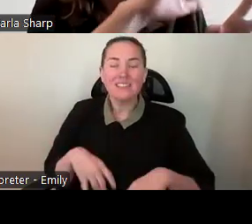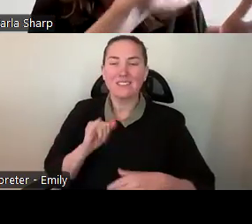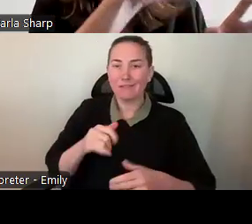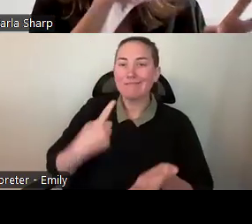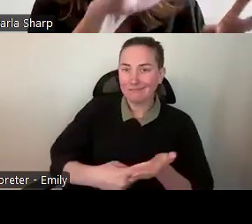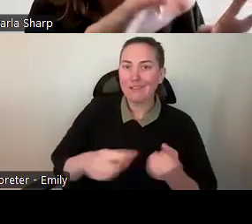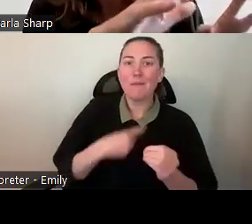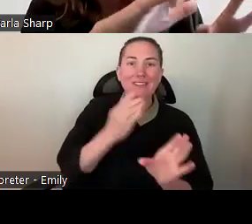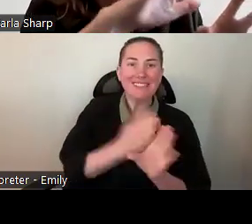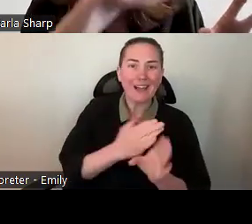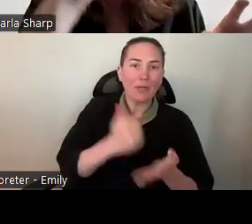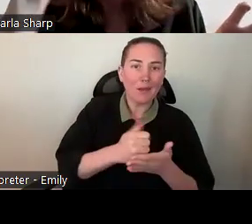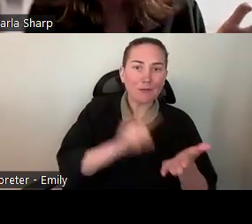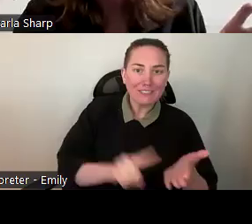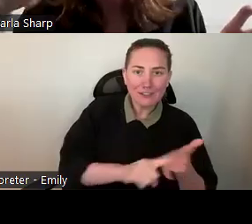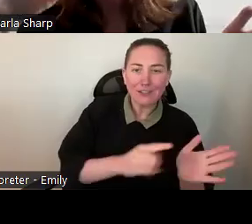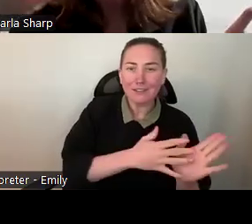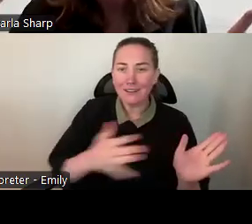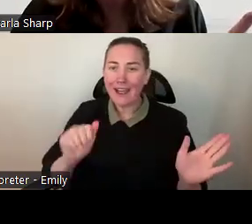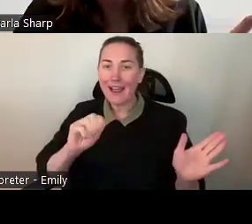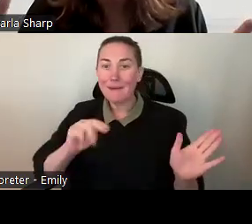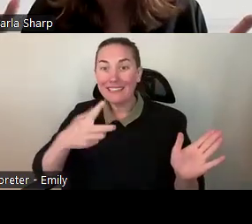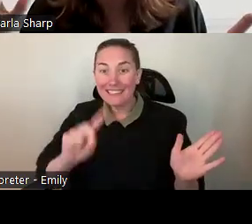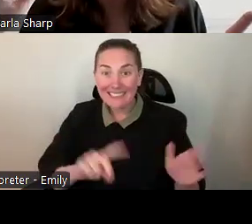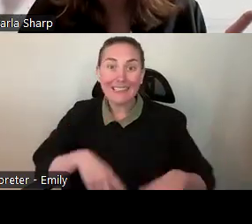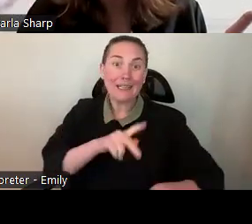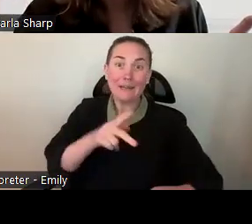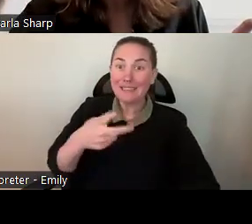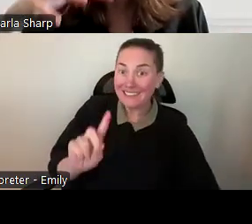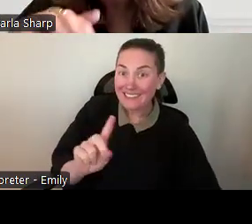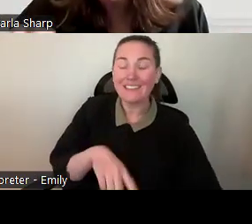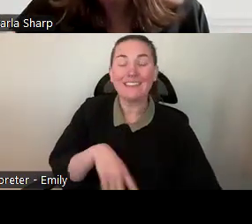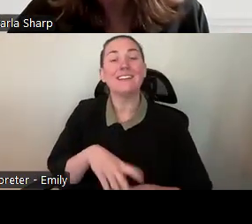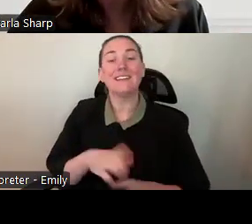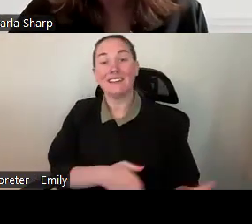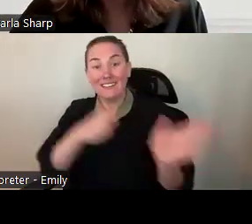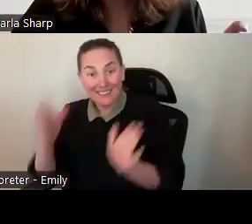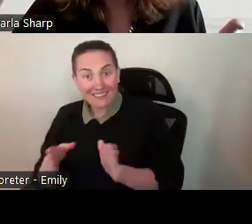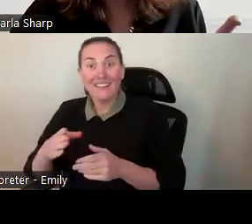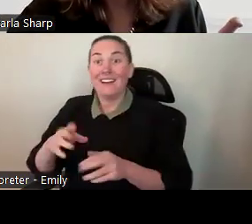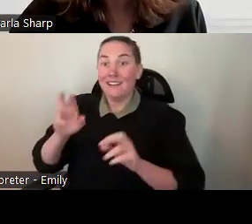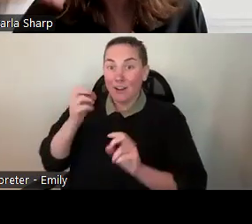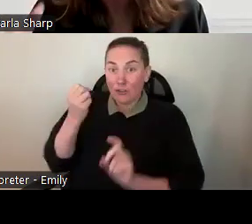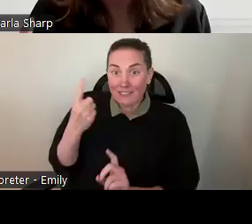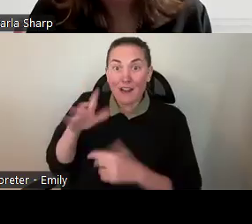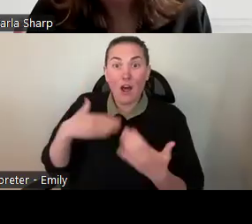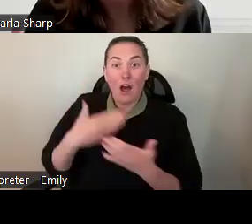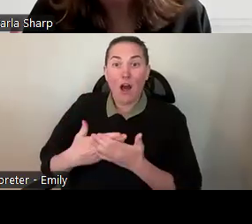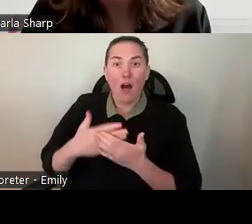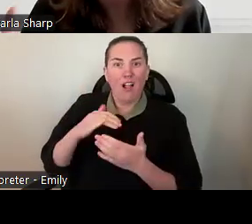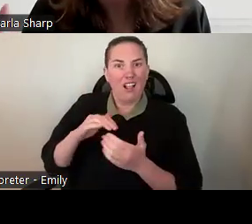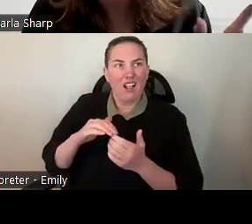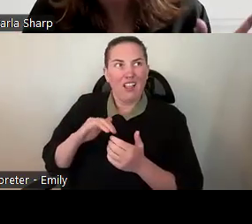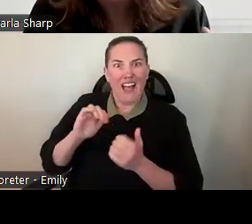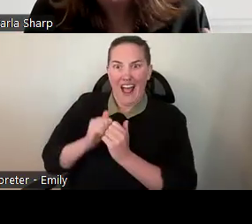psychotherapy research through the AMPD and personality disorder to understanding the downward extension of